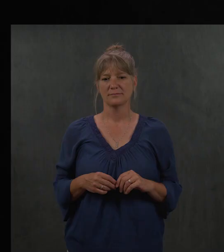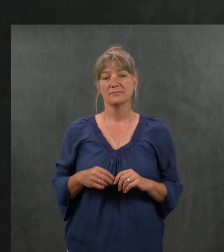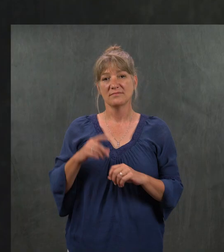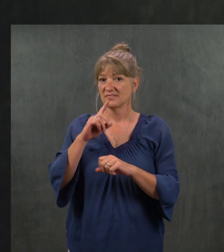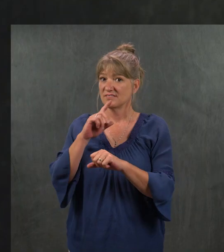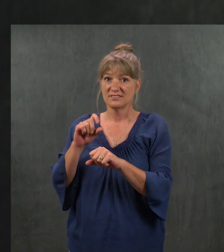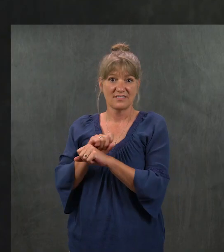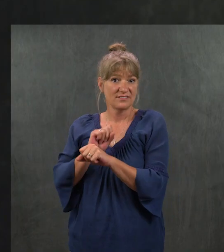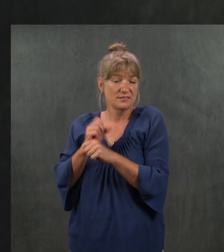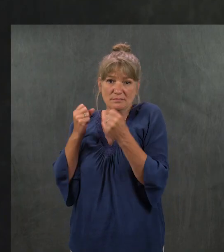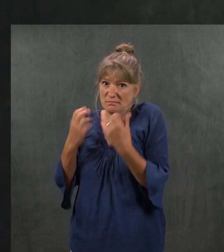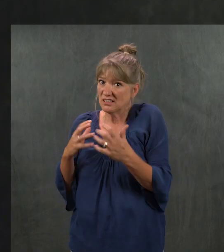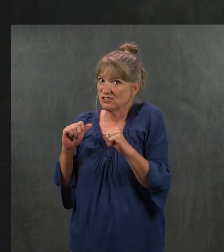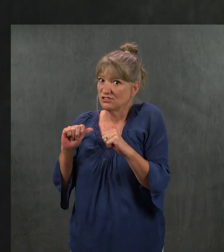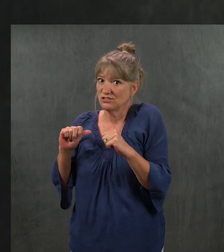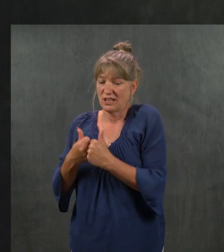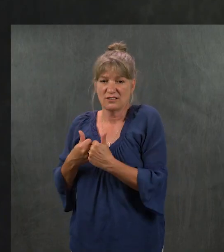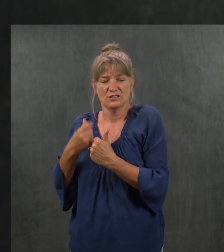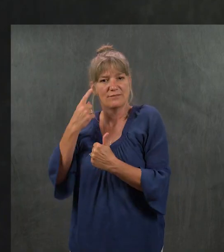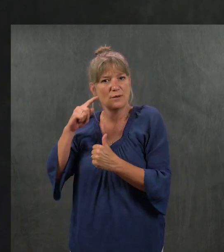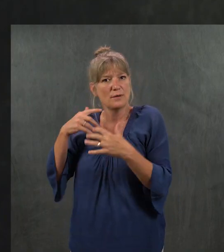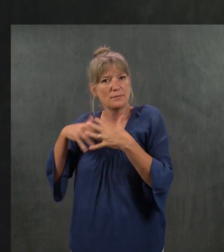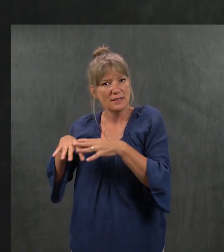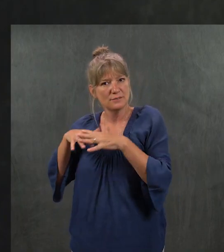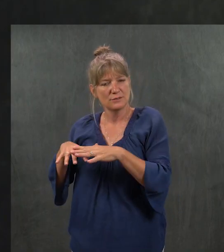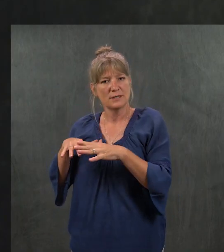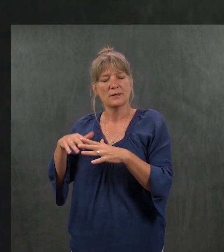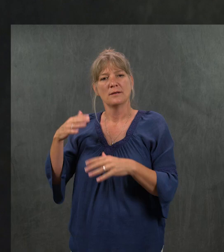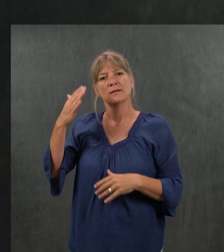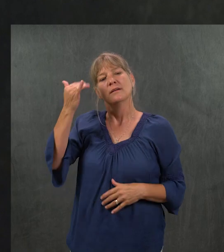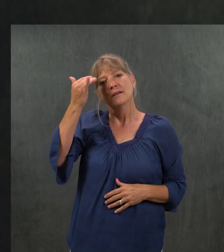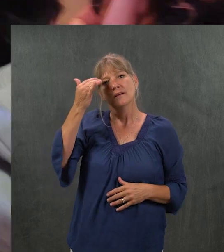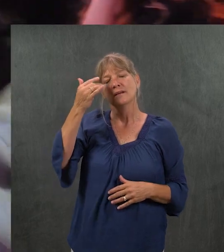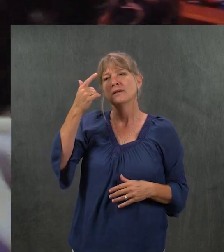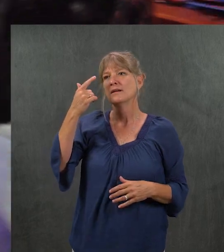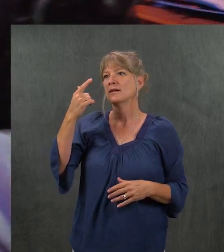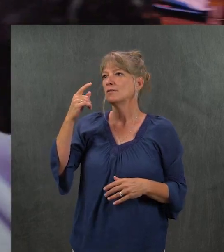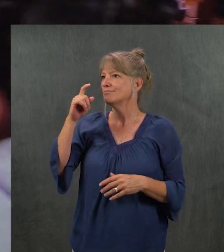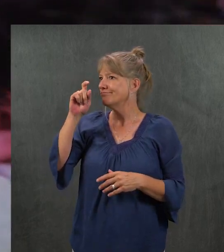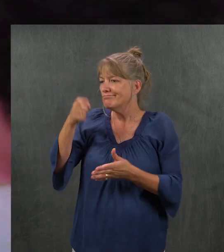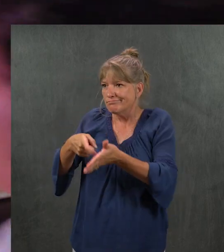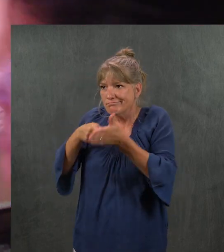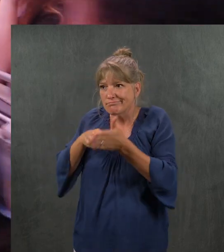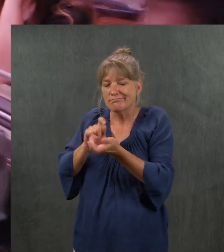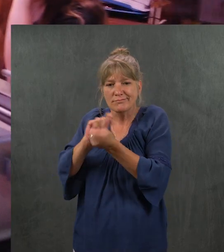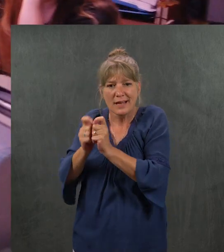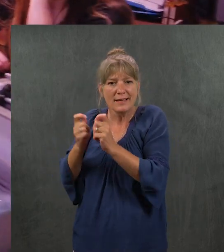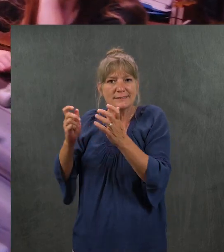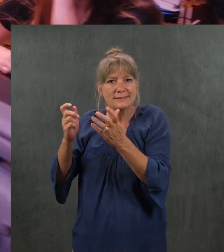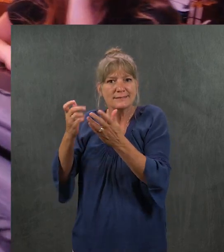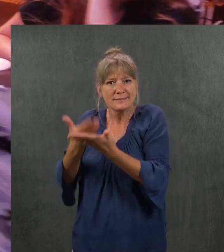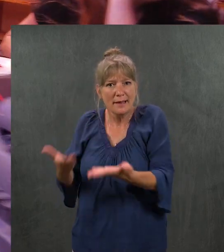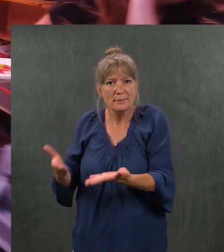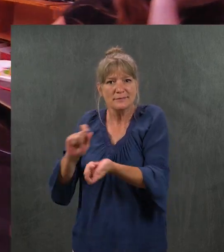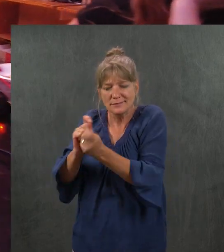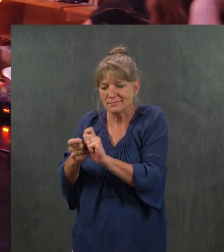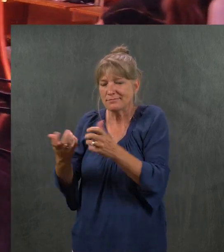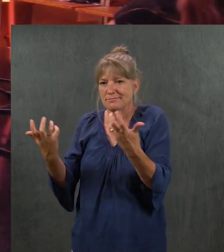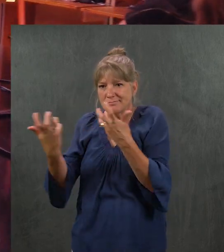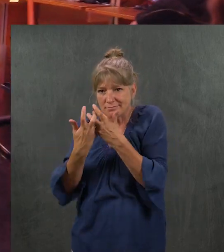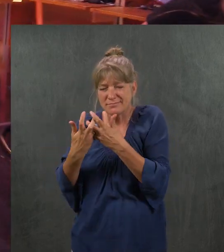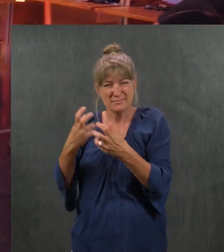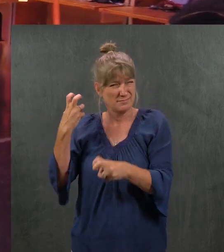Michaela. There's definitely been a lot of challenges with being in mainstream because I have to have things adapted, which can be very